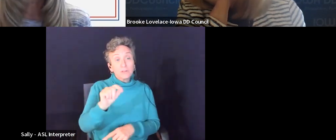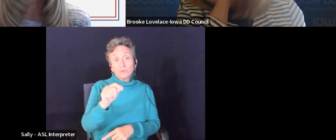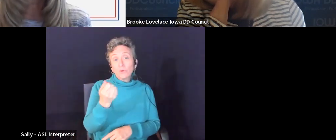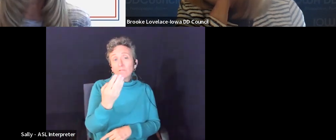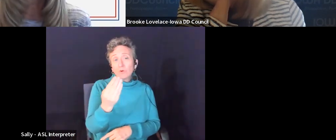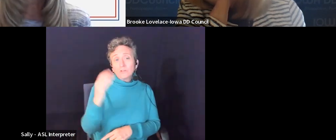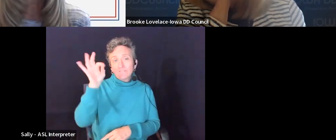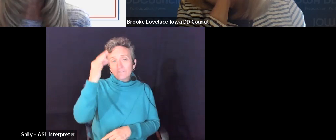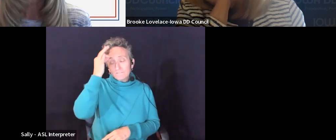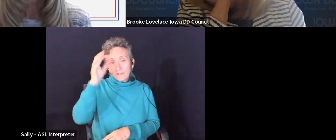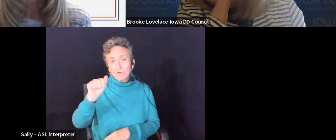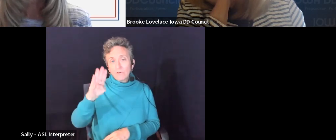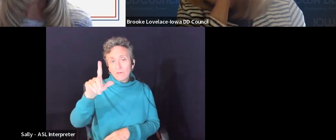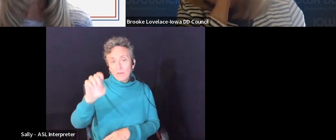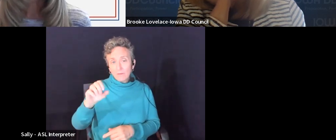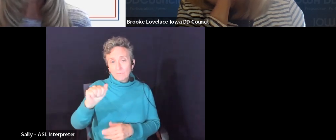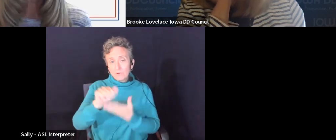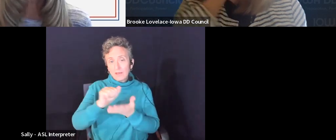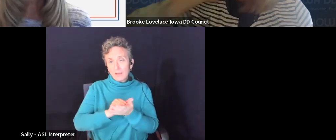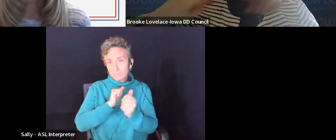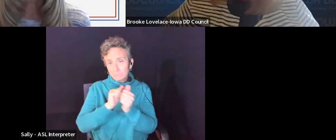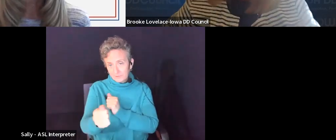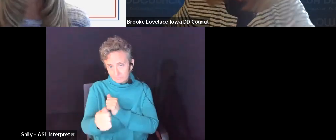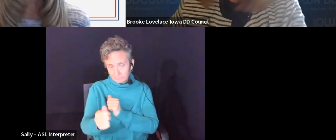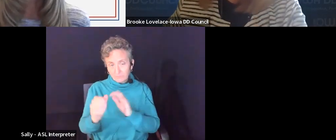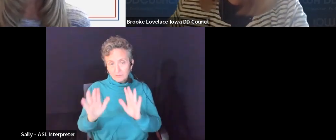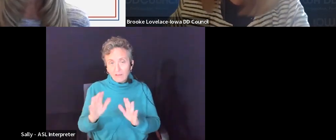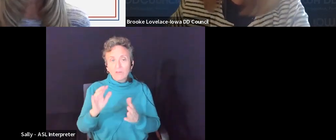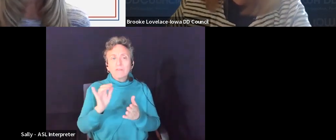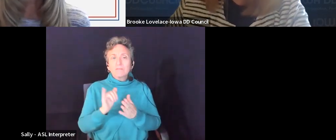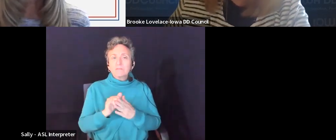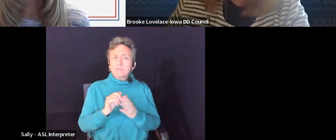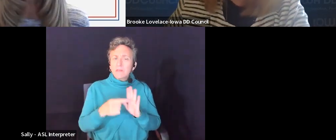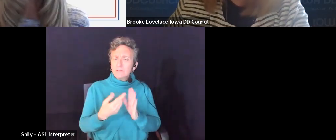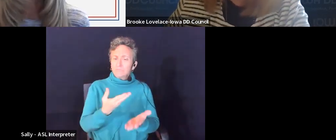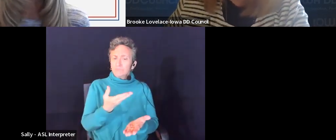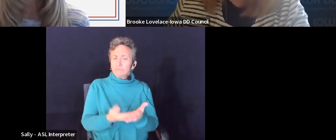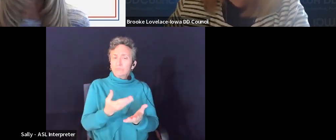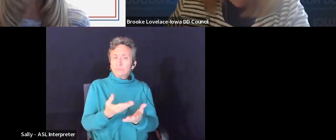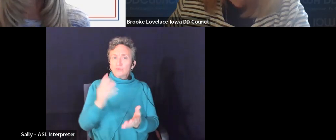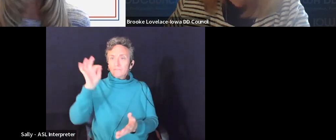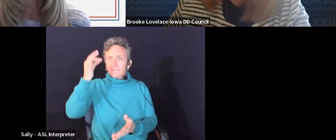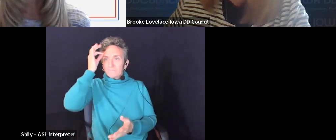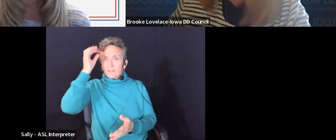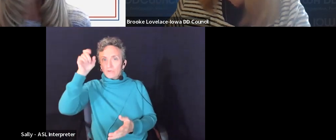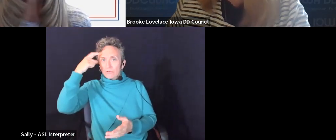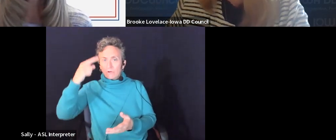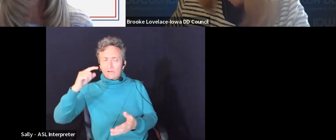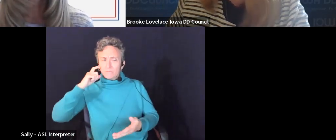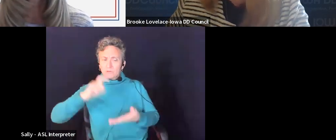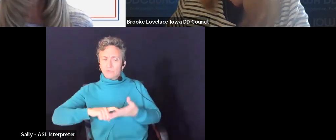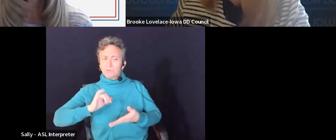the Federal ABLE Act that really showed the importance that the federal government felt it was to